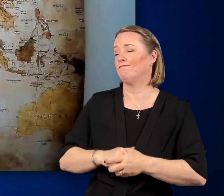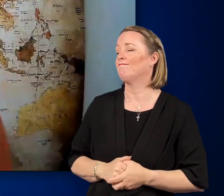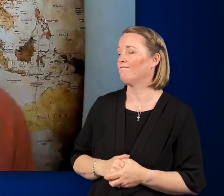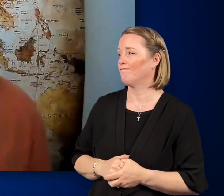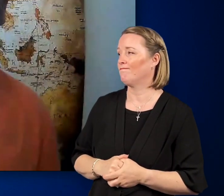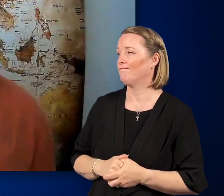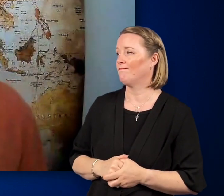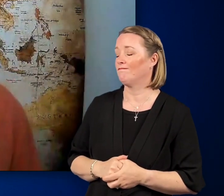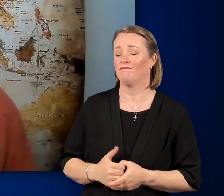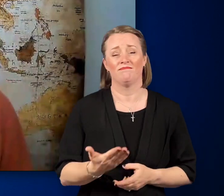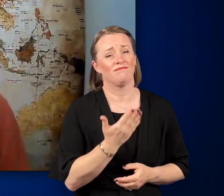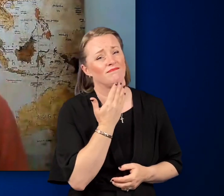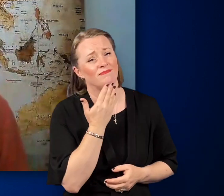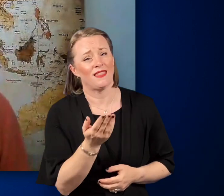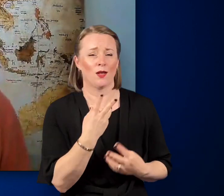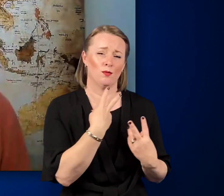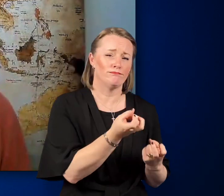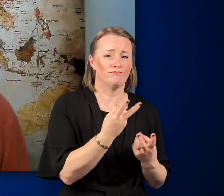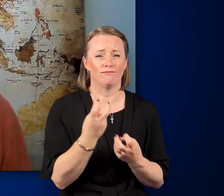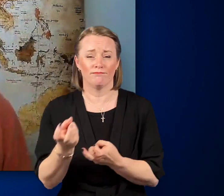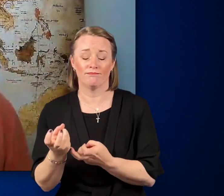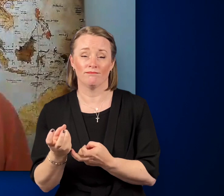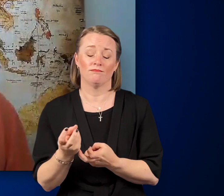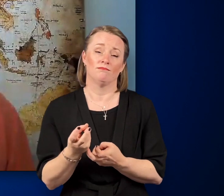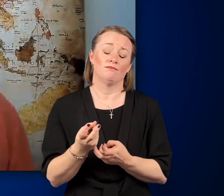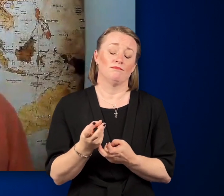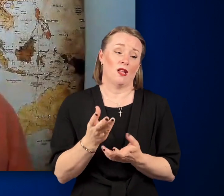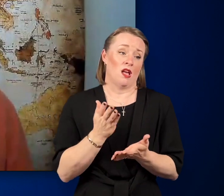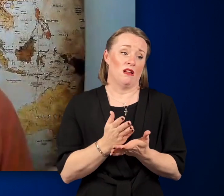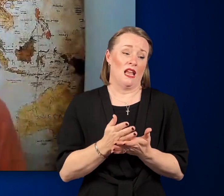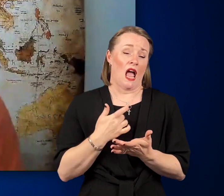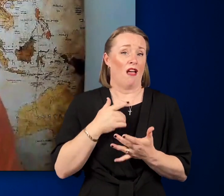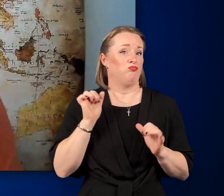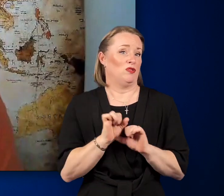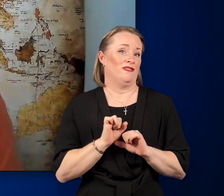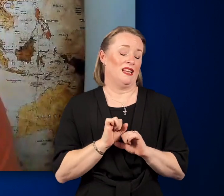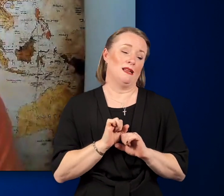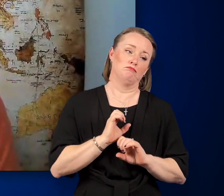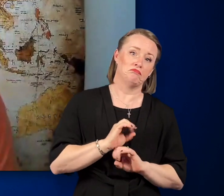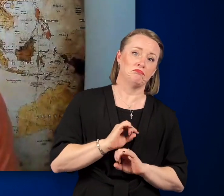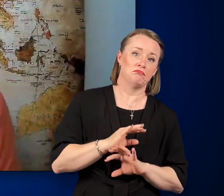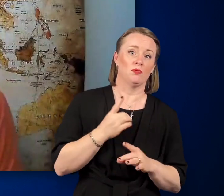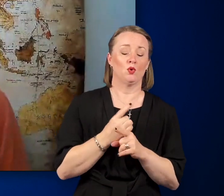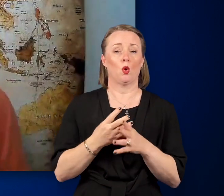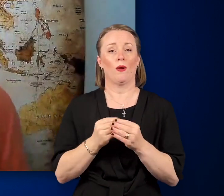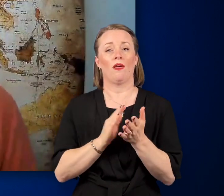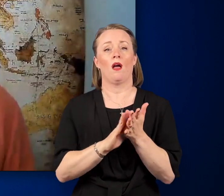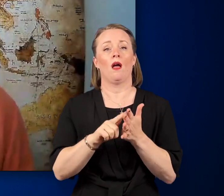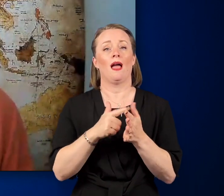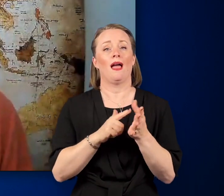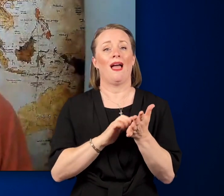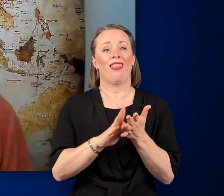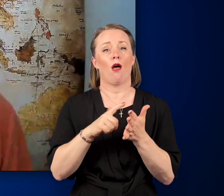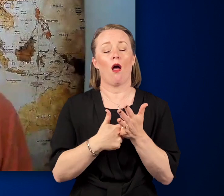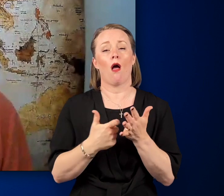Well, thank you for listening. And just to close with, really, I did briefly kind of touch base with Heather, and I kind of recently